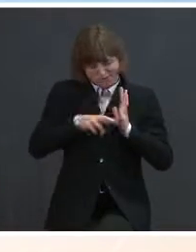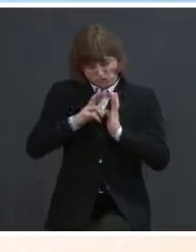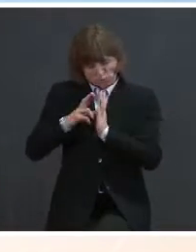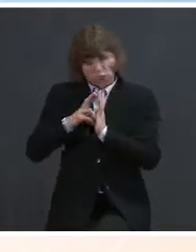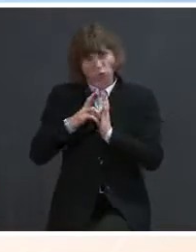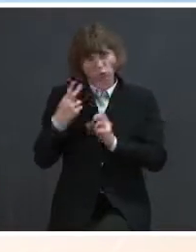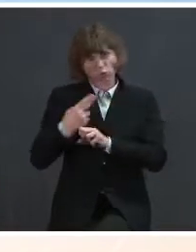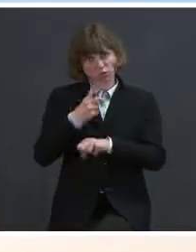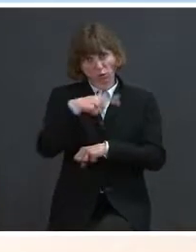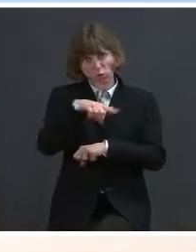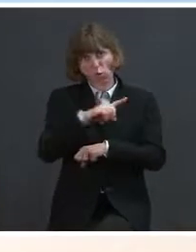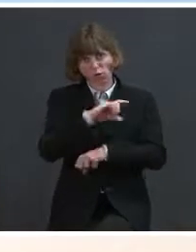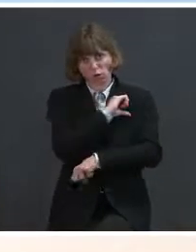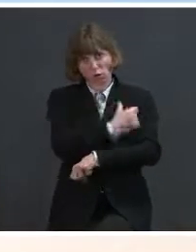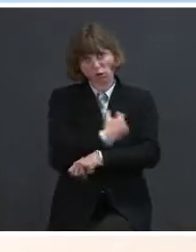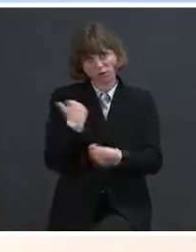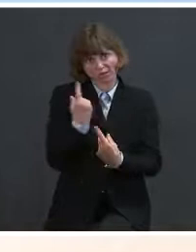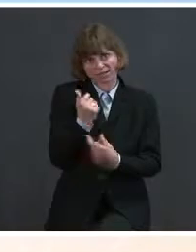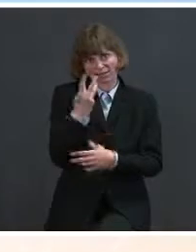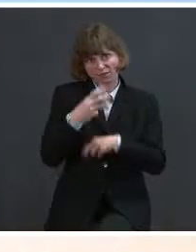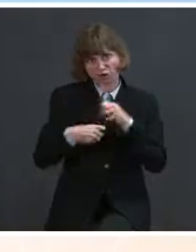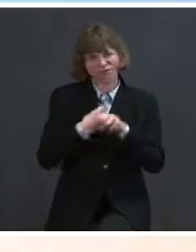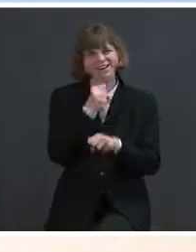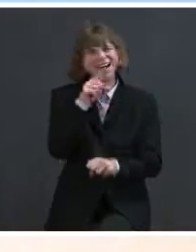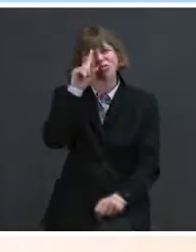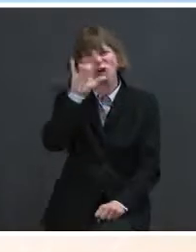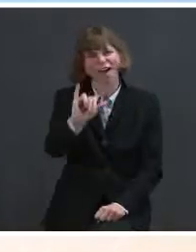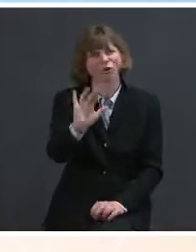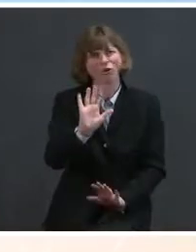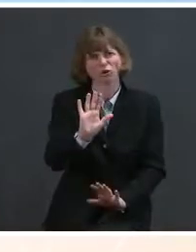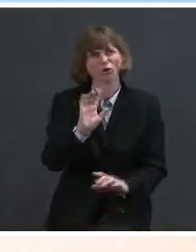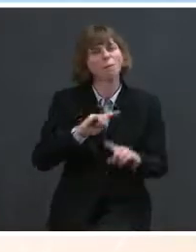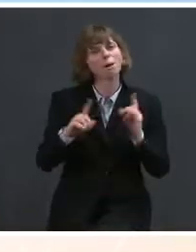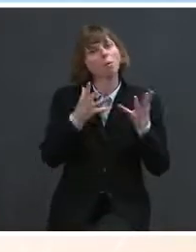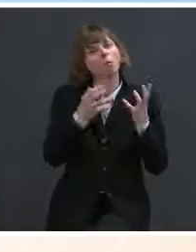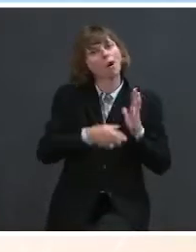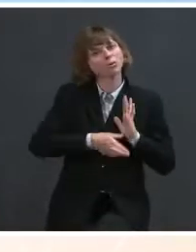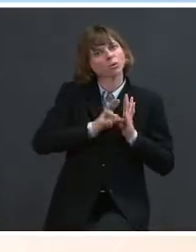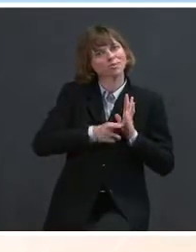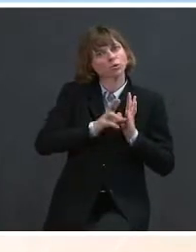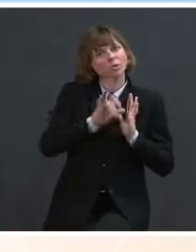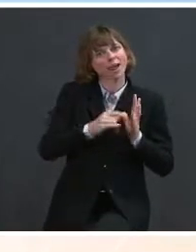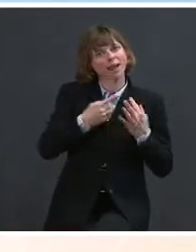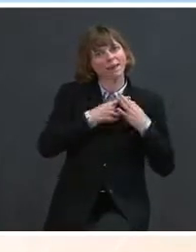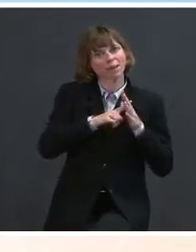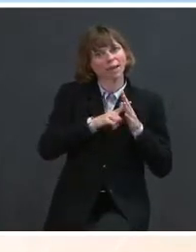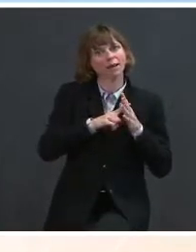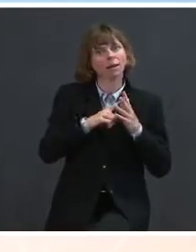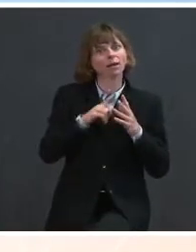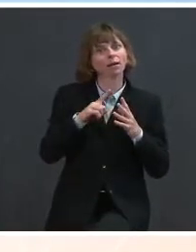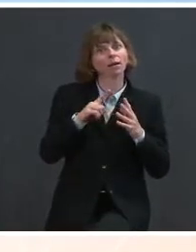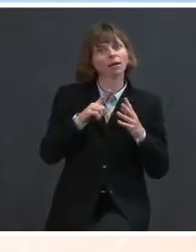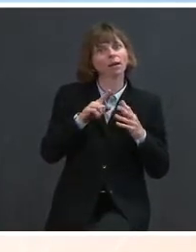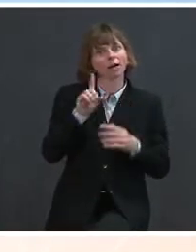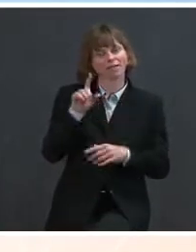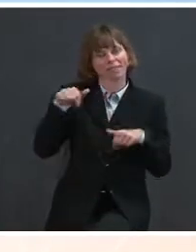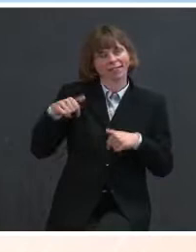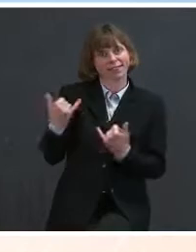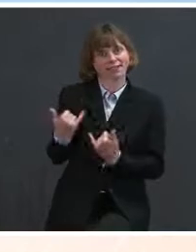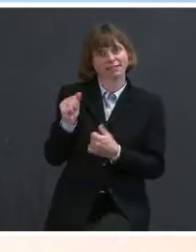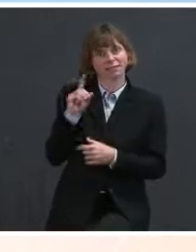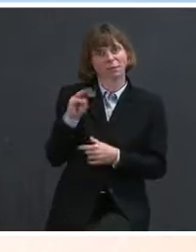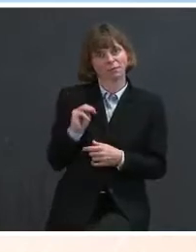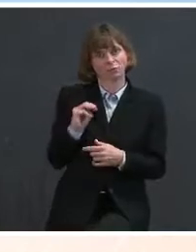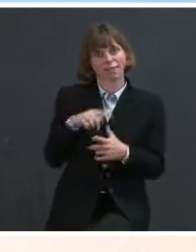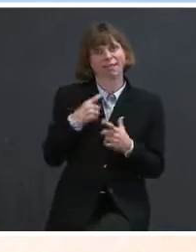not forever, but they wanted to take a moment to do that review at the beginning of an administration and make a determination about how to best approach